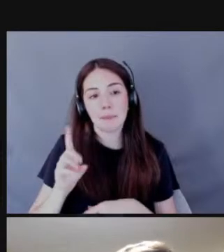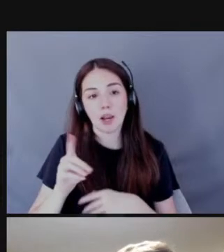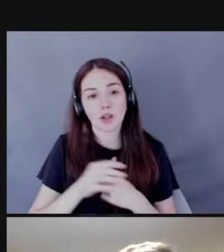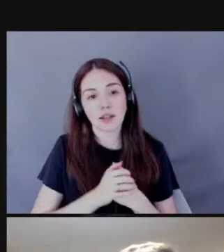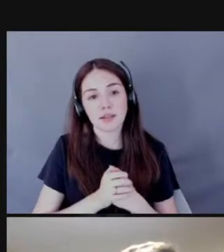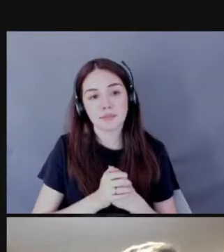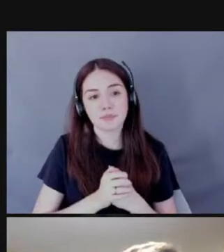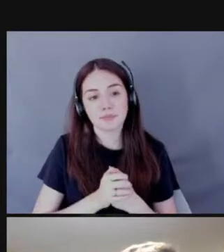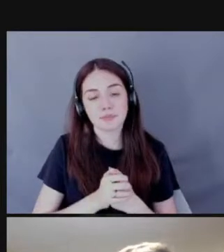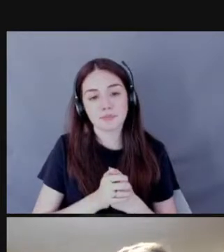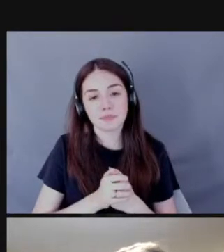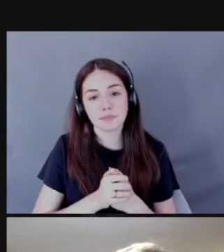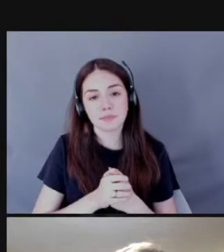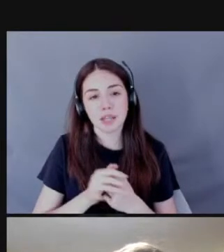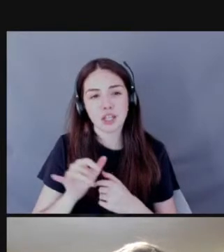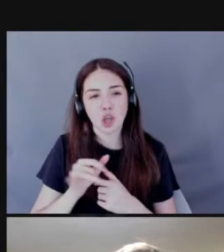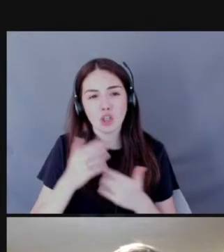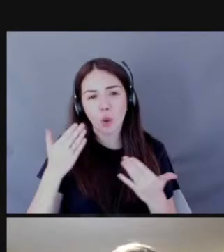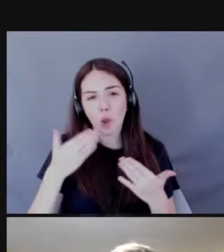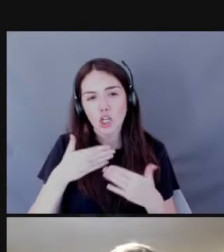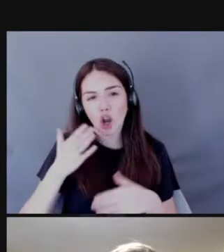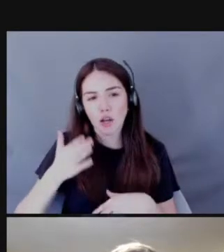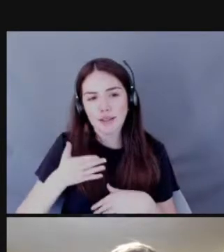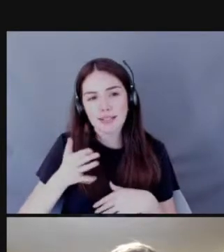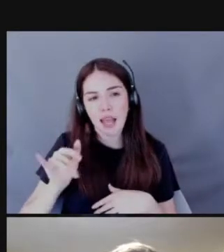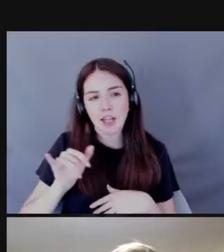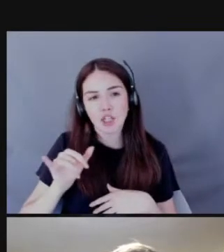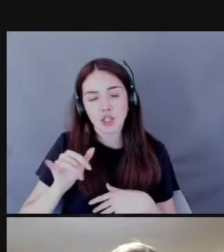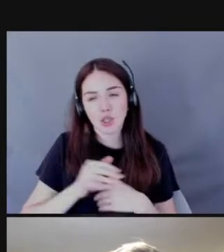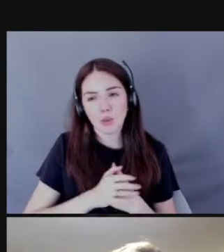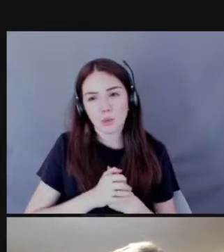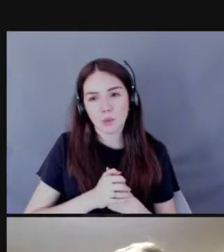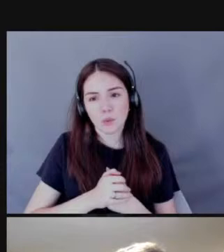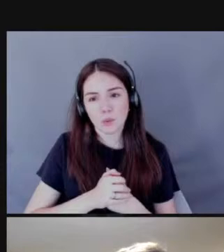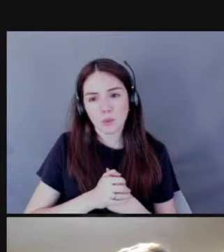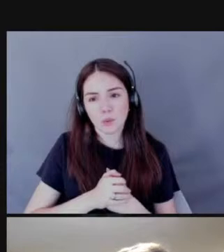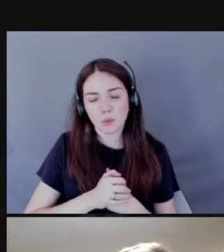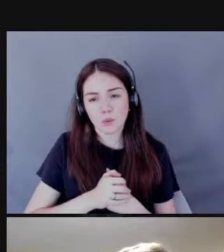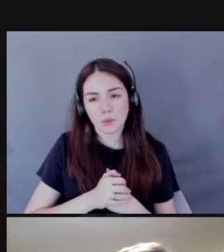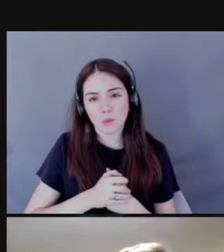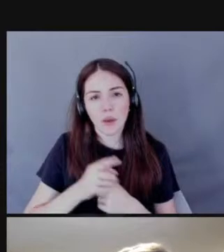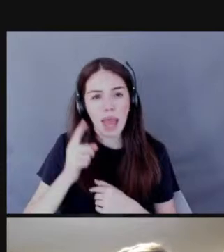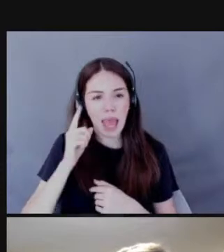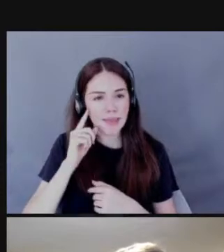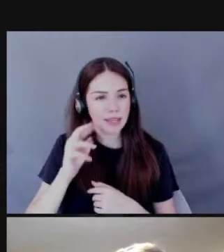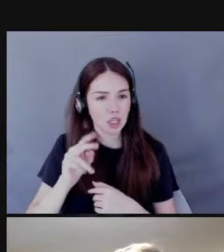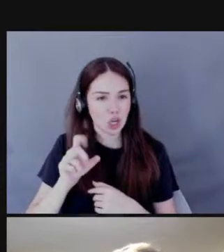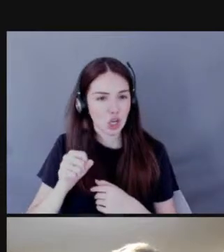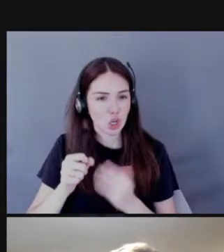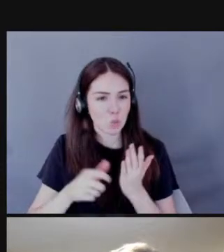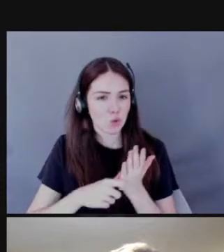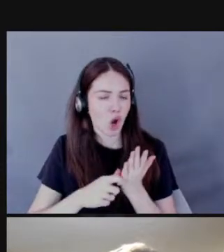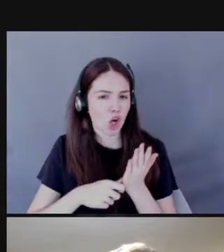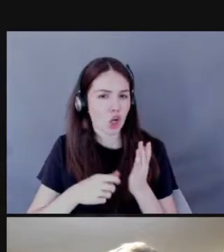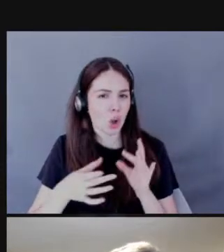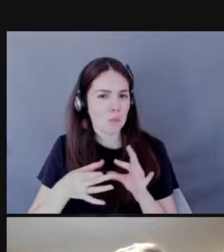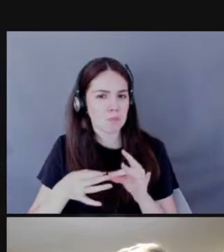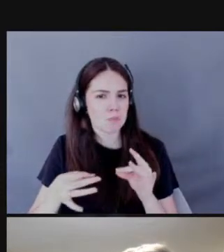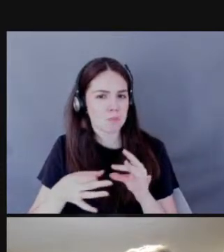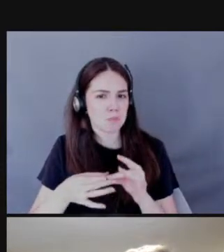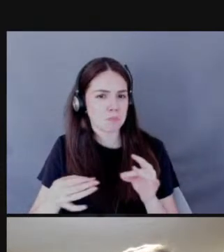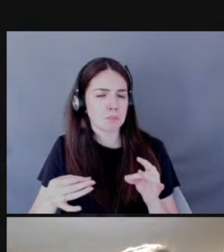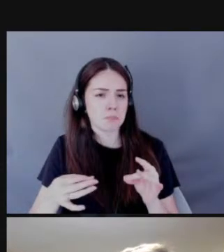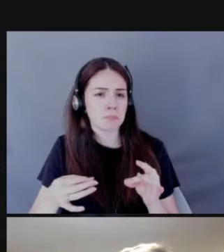There's also kind of a dark side to this too, because, and I think this news article kind of points that out pretty